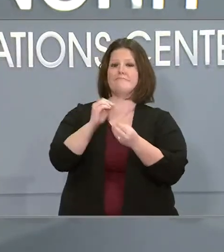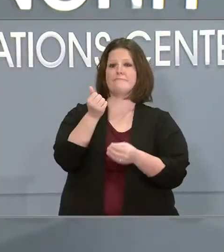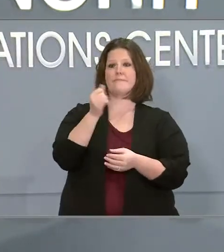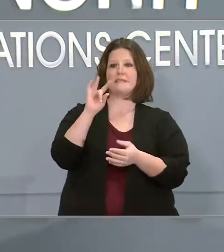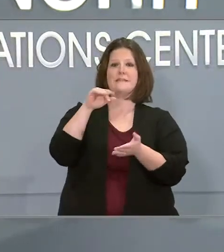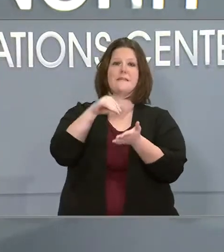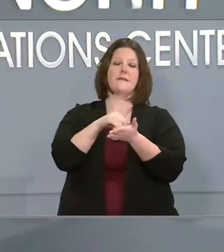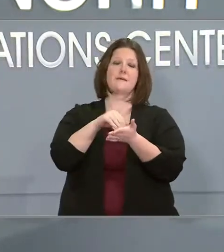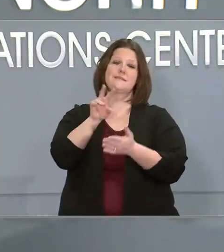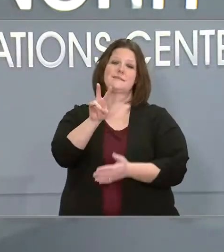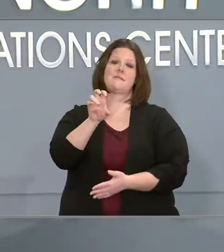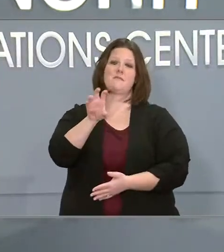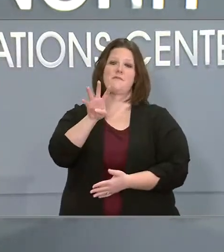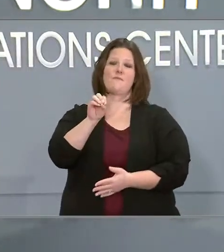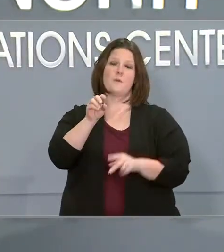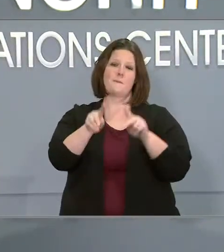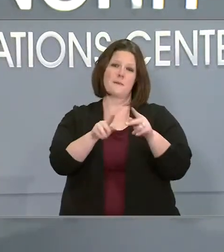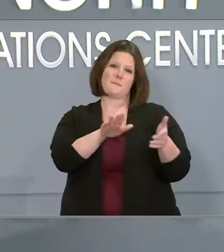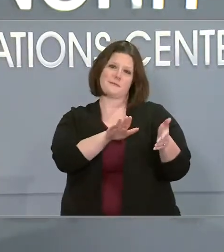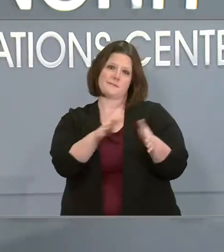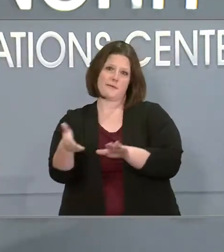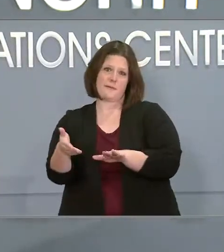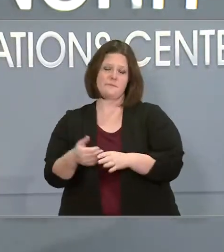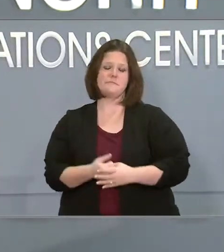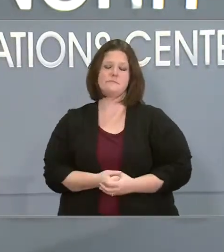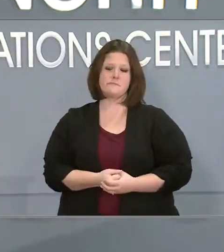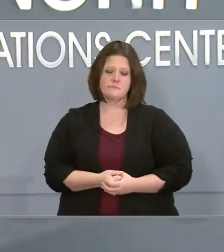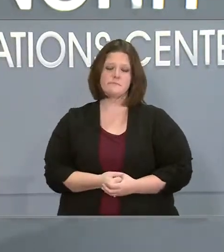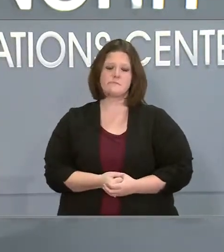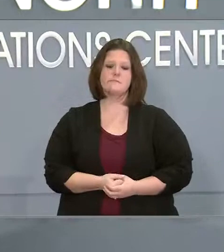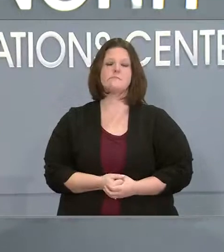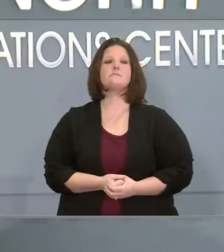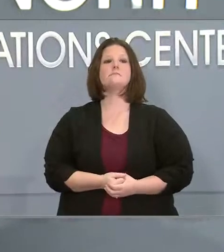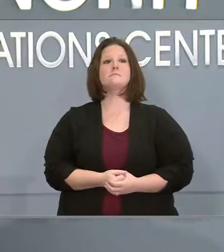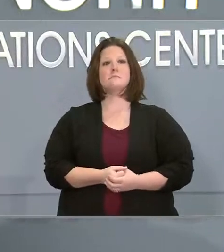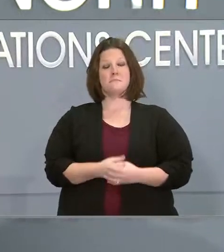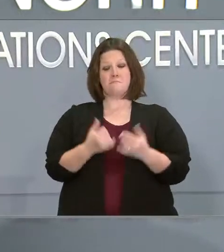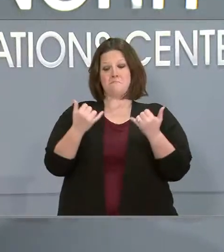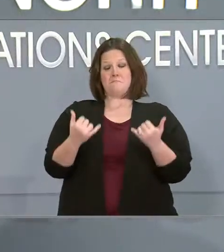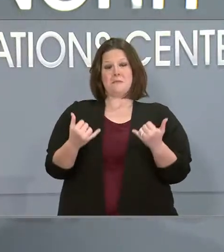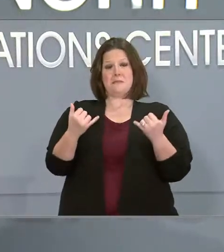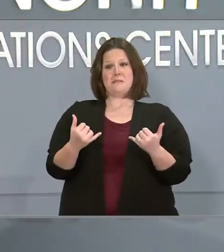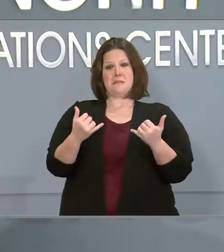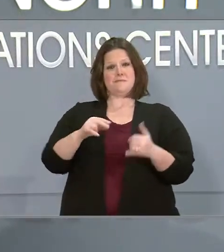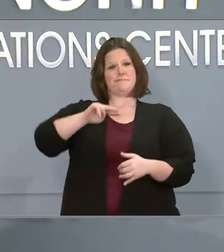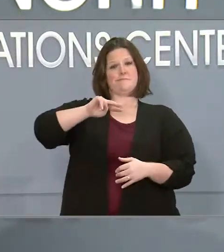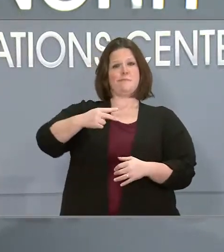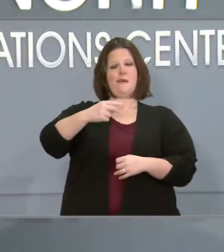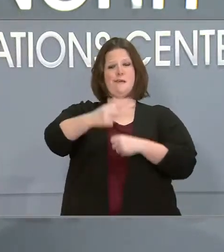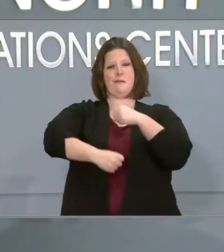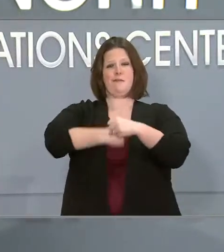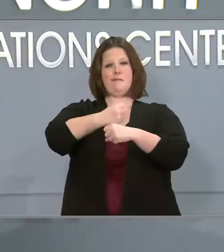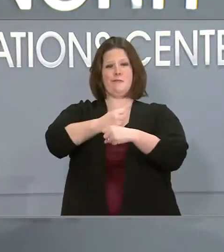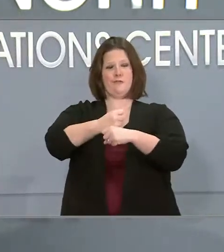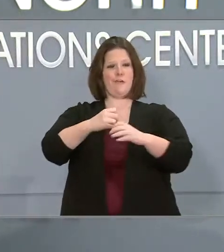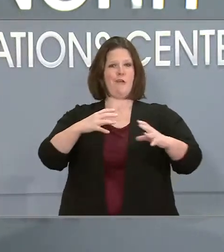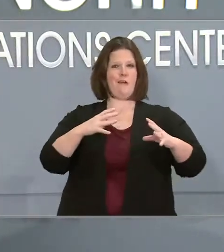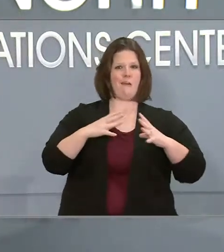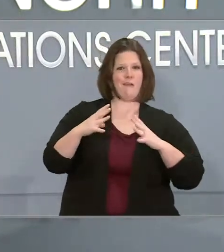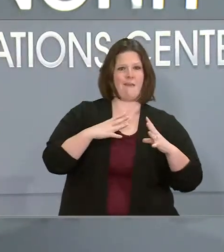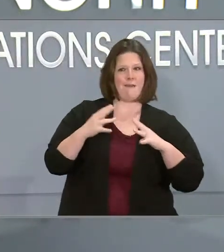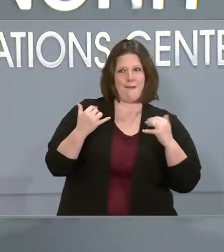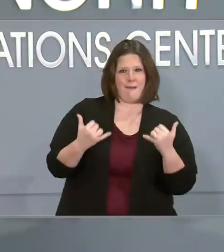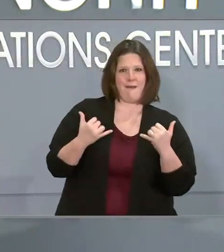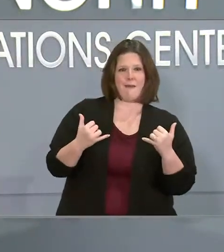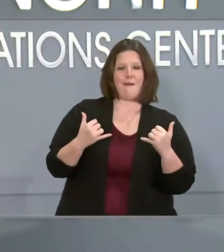18,740 people who have died. As we mark our second holiday season of the pandemic, we're fortunate